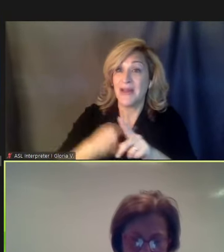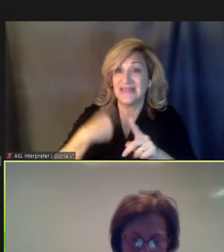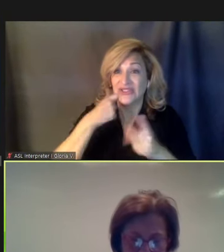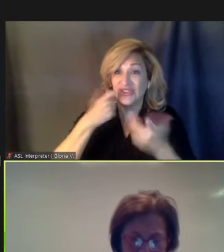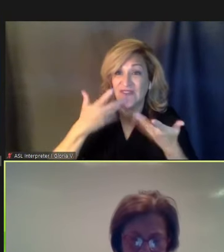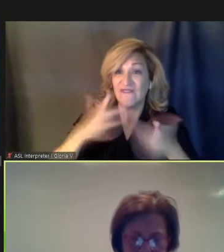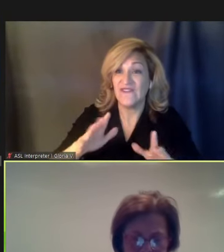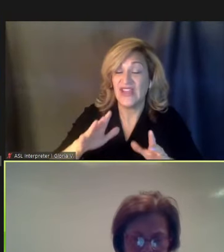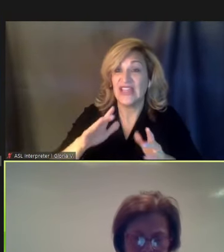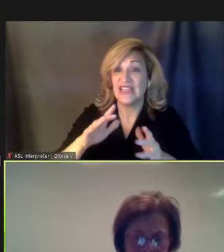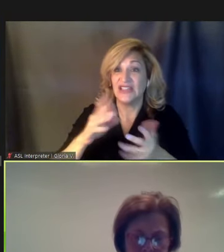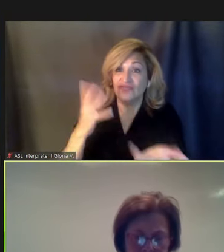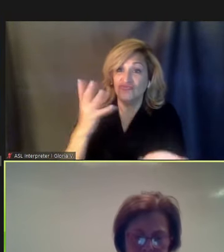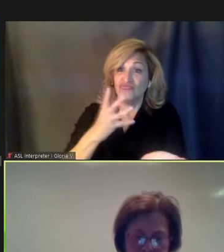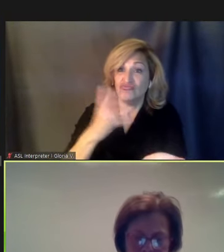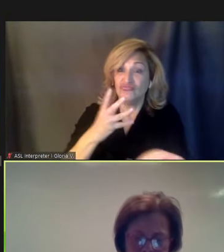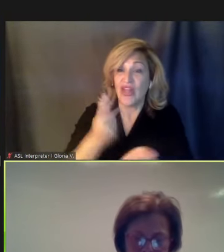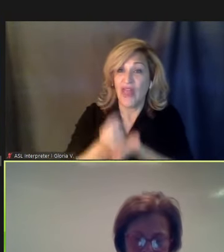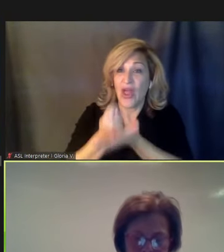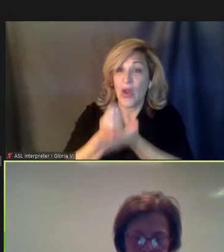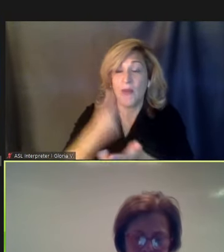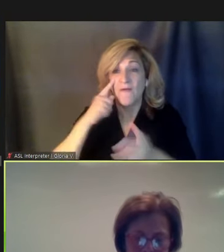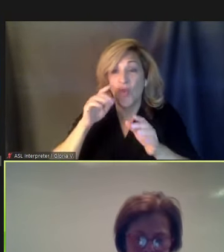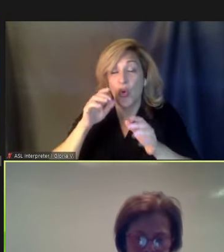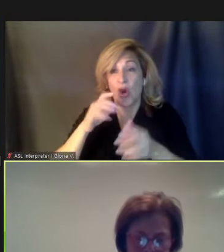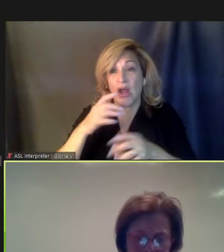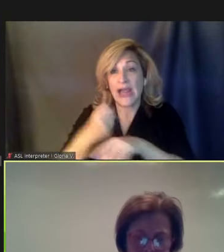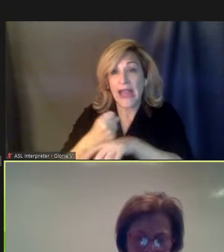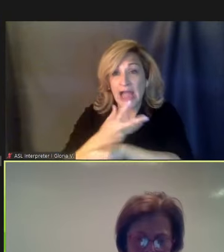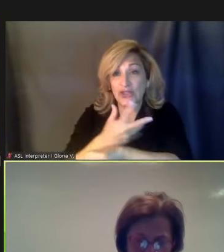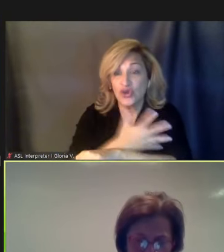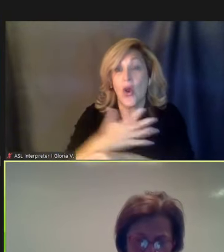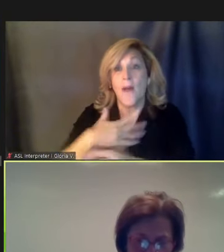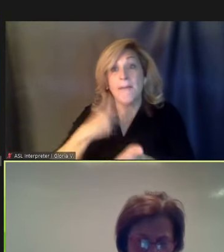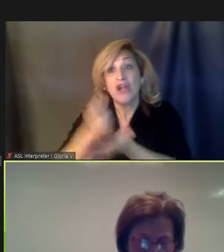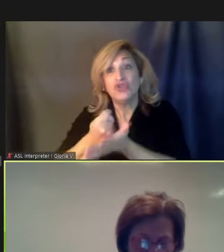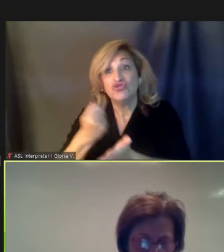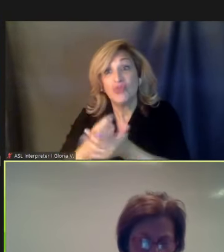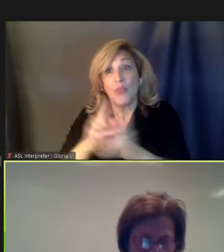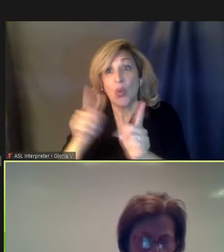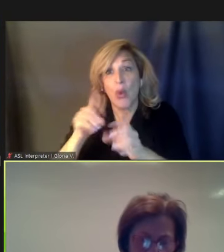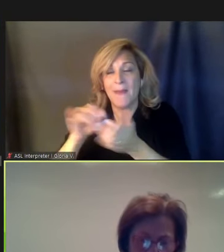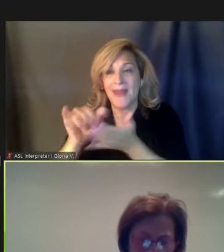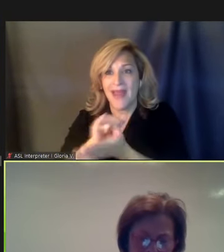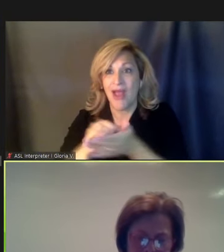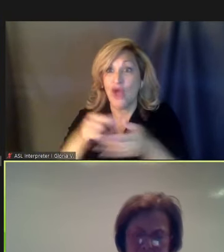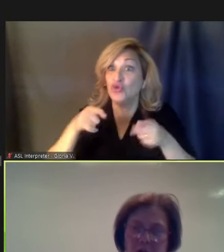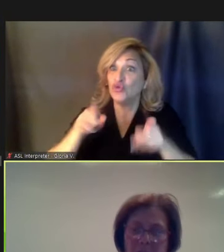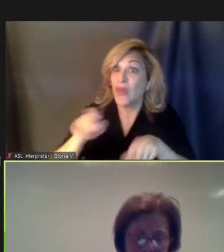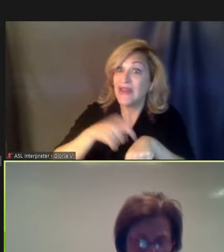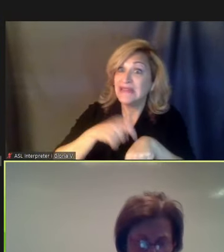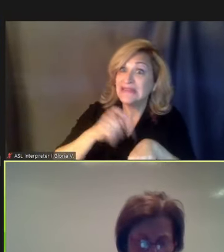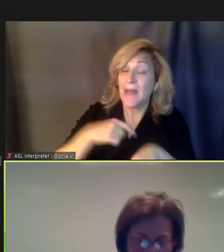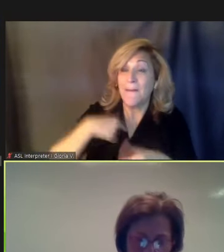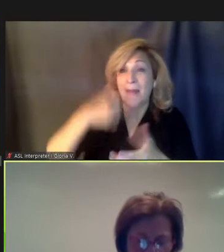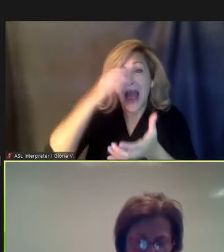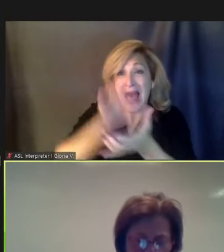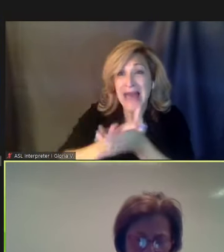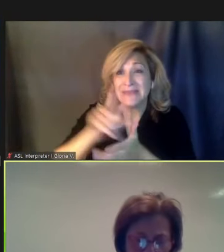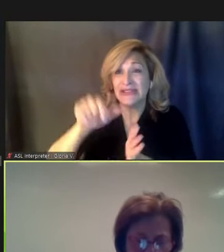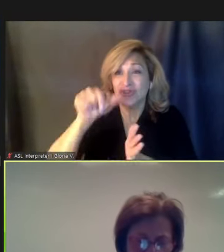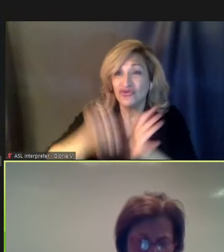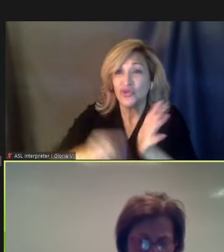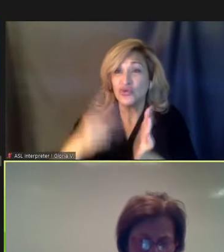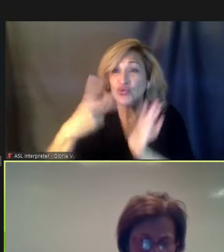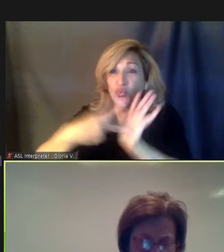My treatments were in Manhattan. During this time, my husband needed two surgeries in Manhattan. People had to drive us.